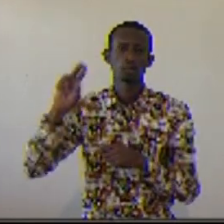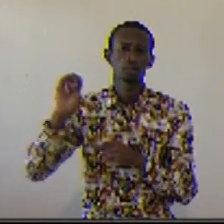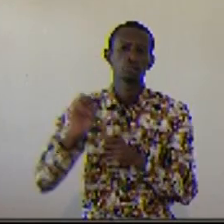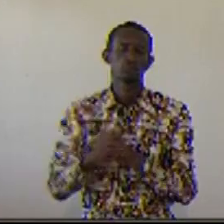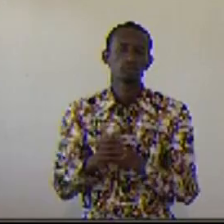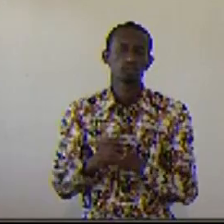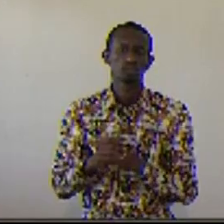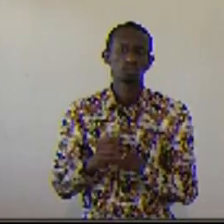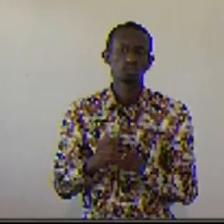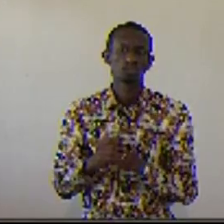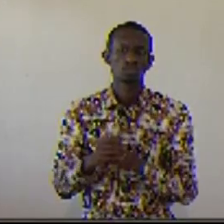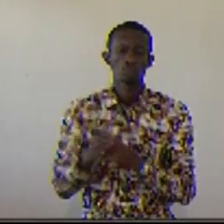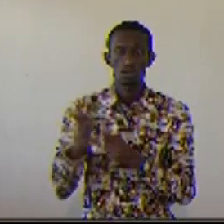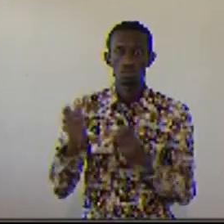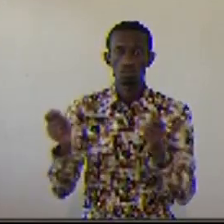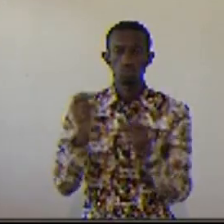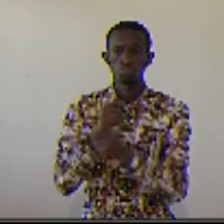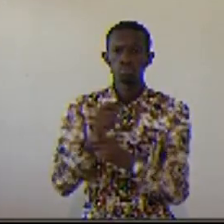put into ether,